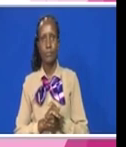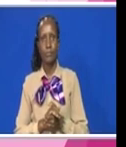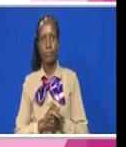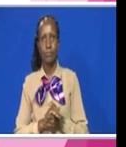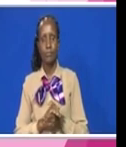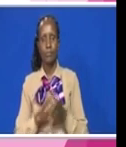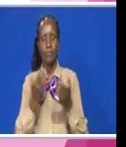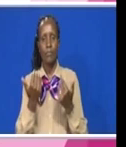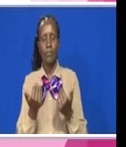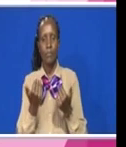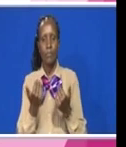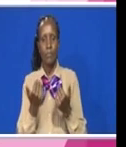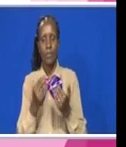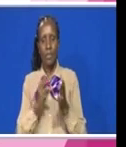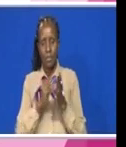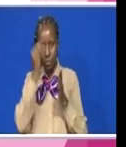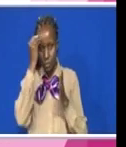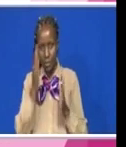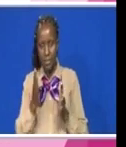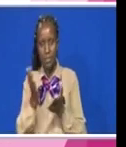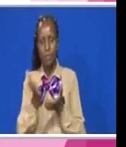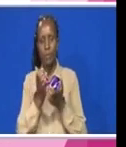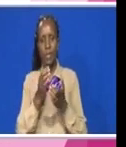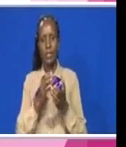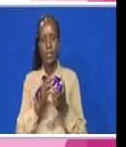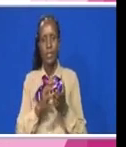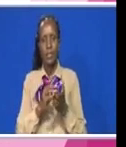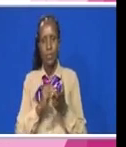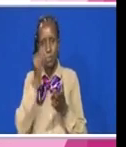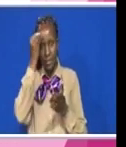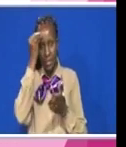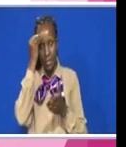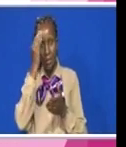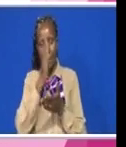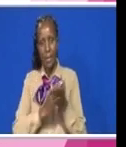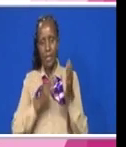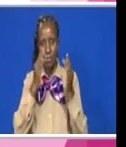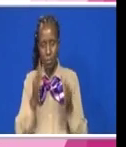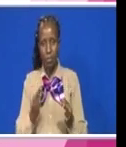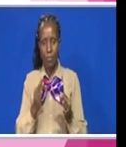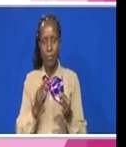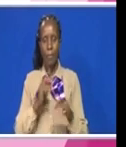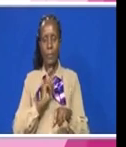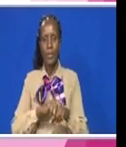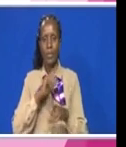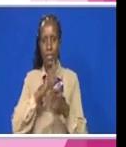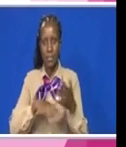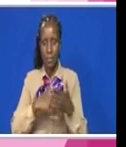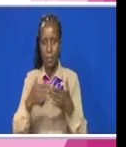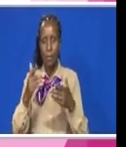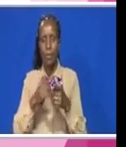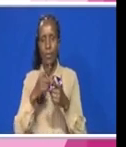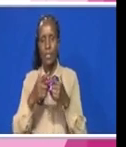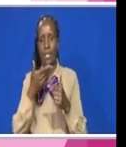the candidate or other student are required to study the part of the periodic table. You study the part, then you answer the